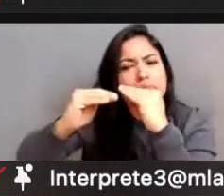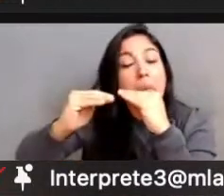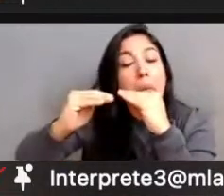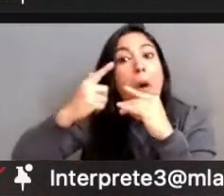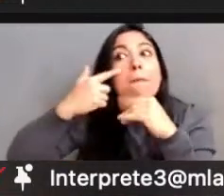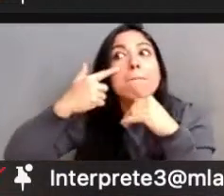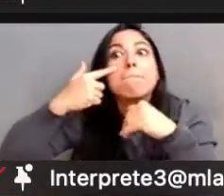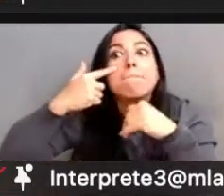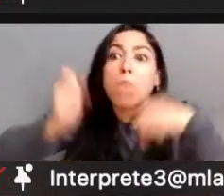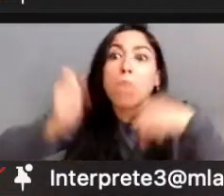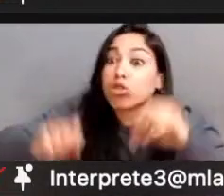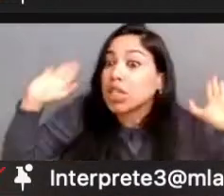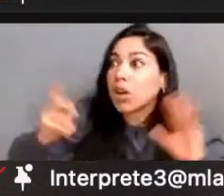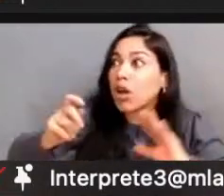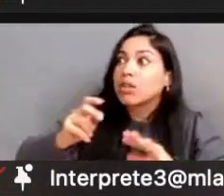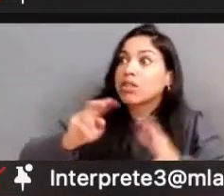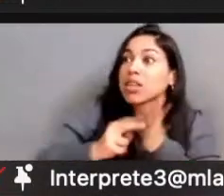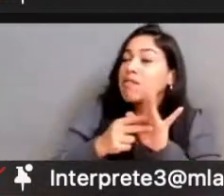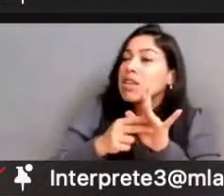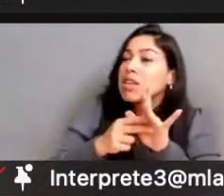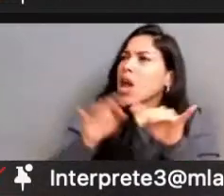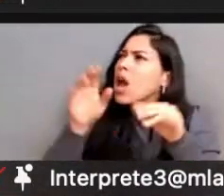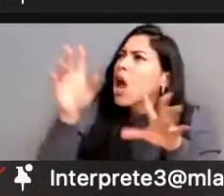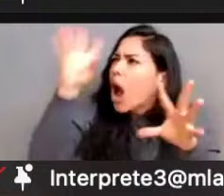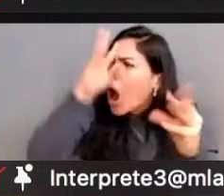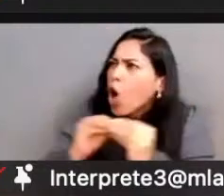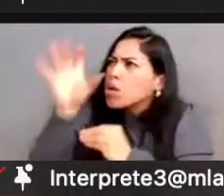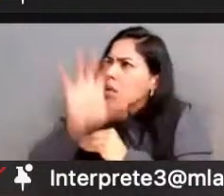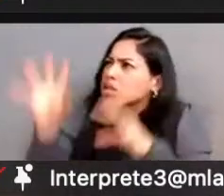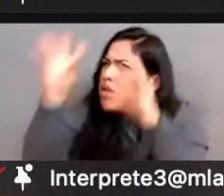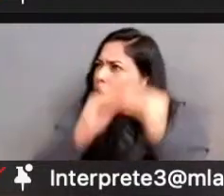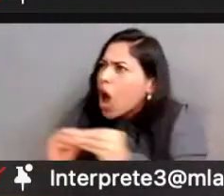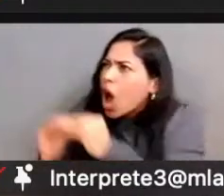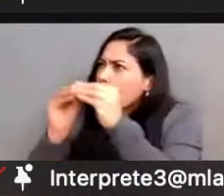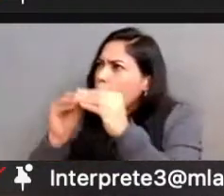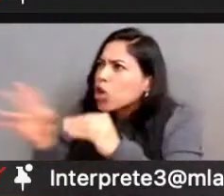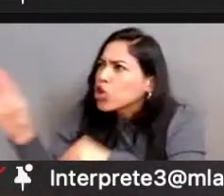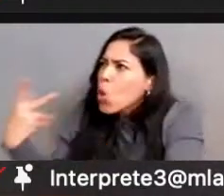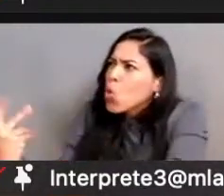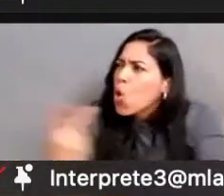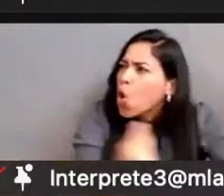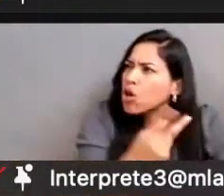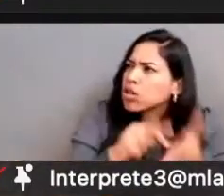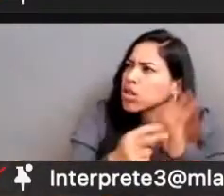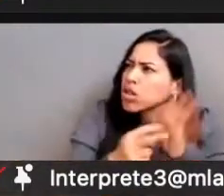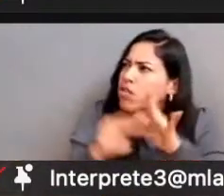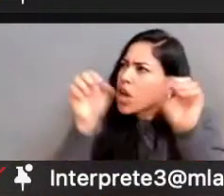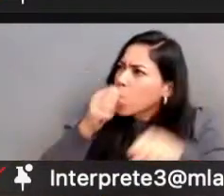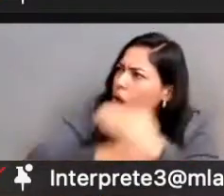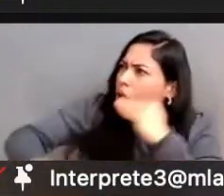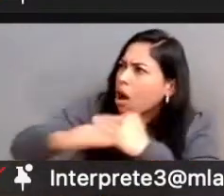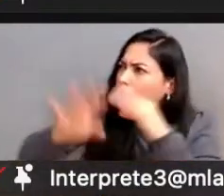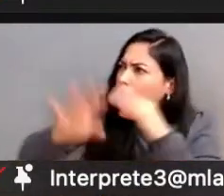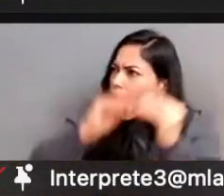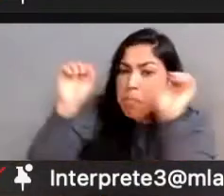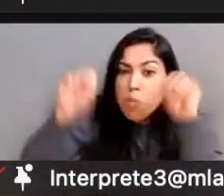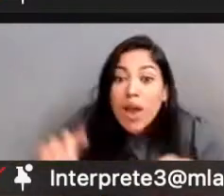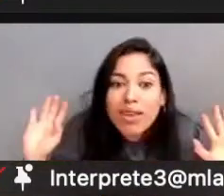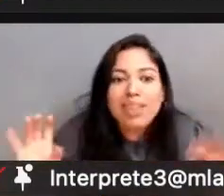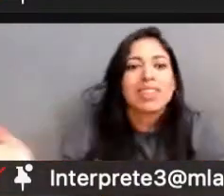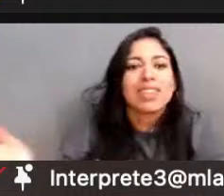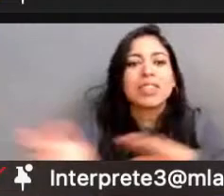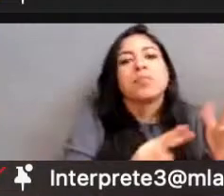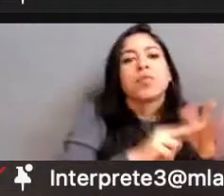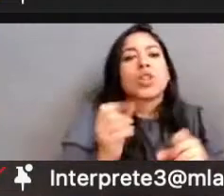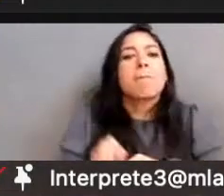note. It is possible to reduce. Yes, it is. In closing, I tell you, it is possible. COVID is a endemic of infectious